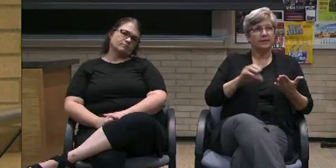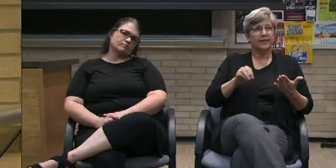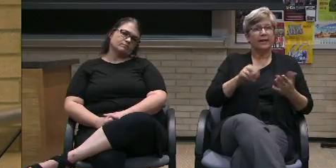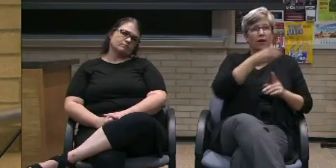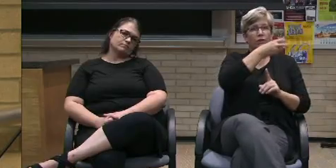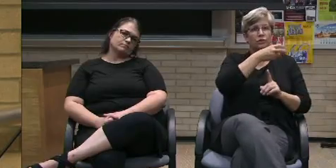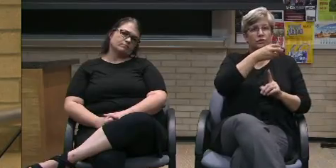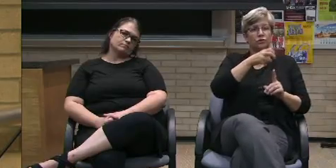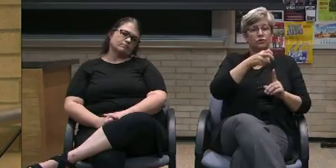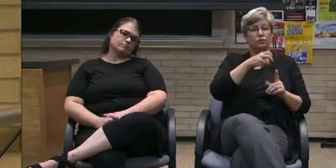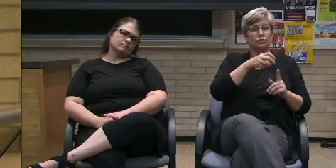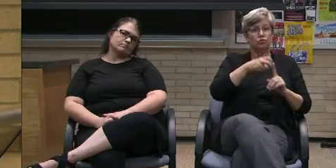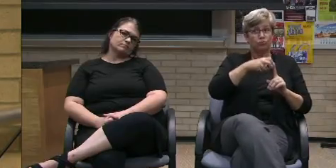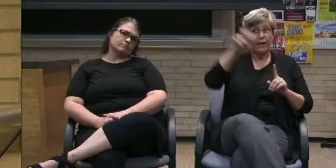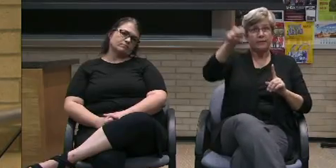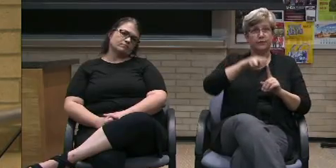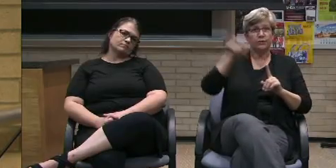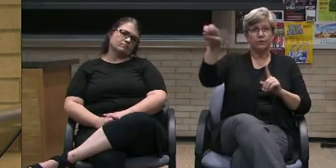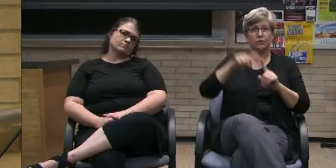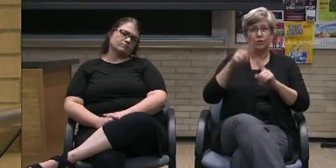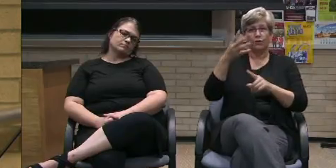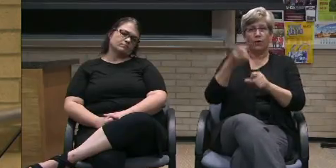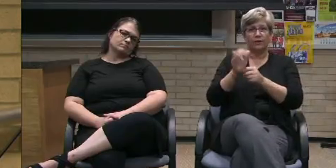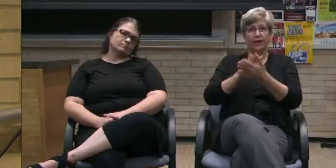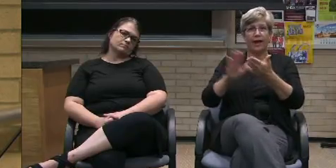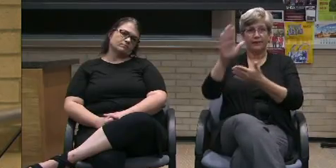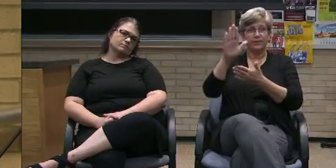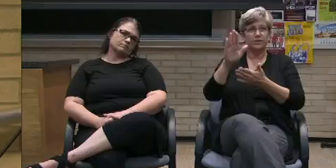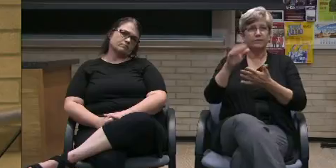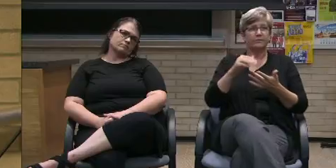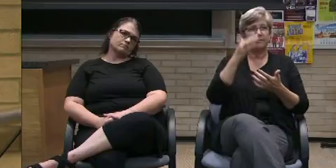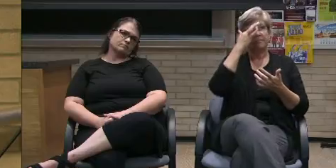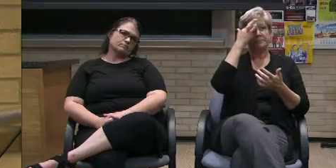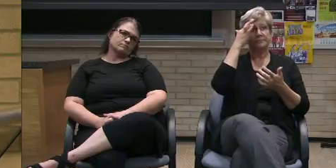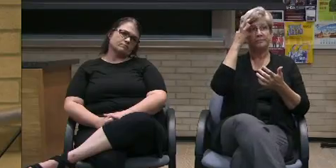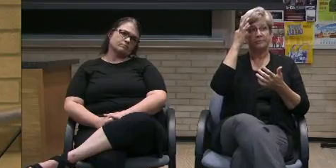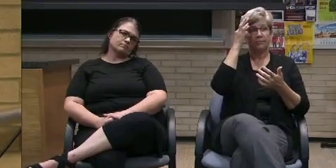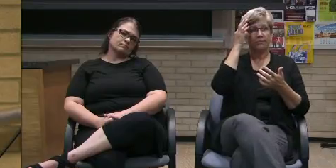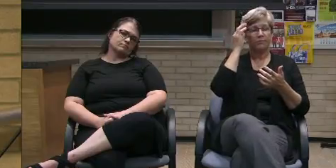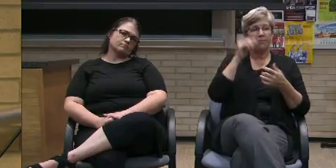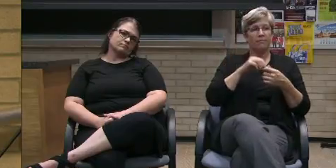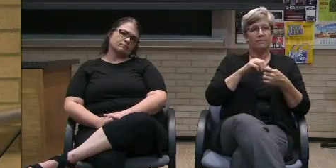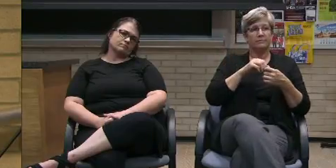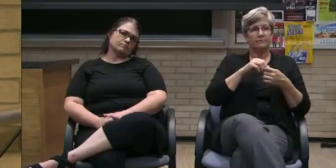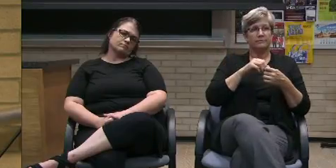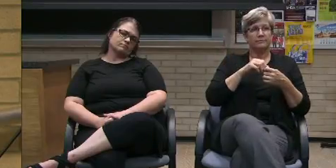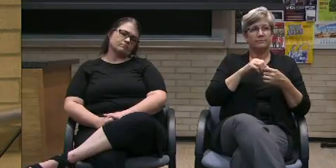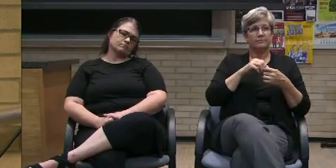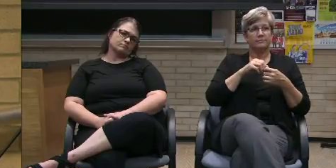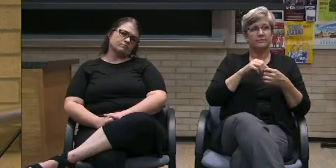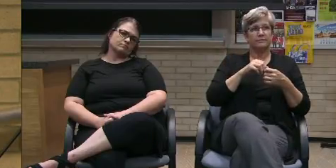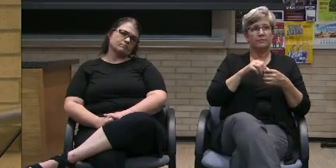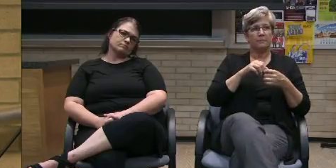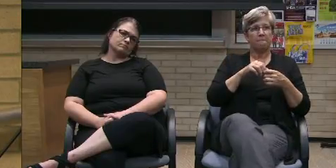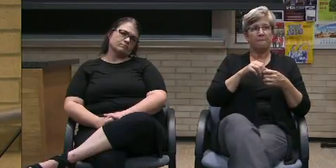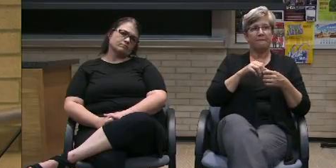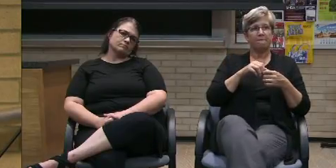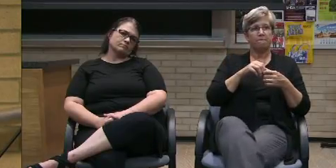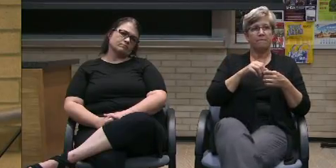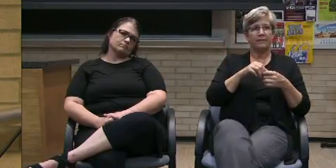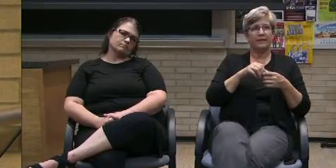transferring to four-year colleges. It's not, you know, it's not even primarily like, well, you know, I don't know. It's probably a